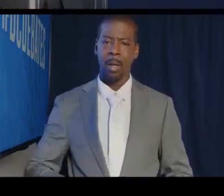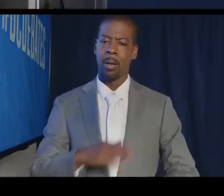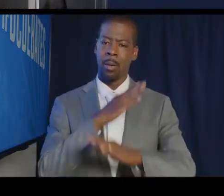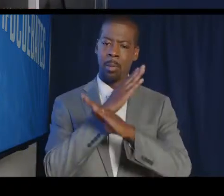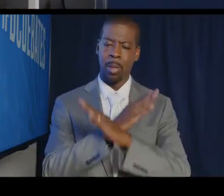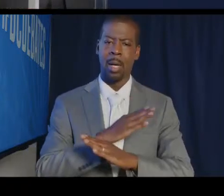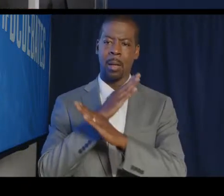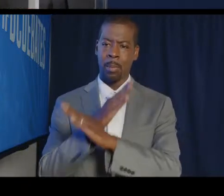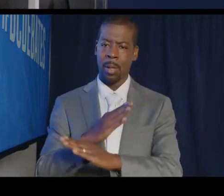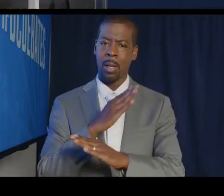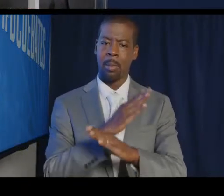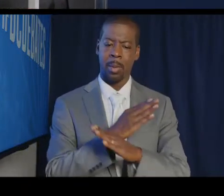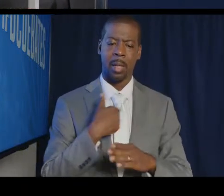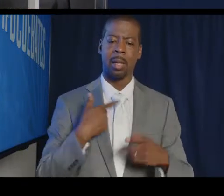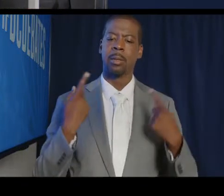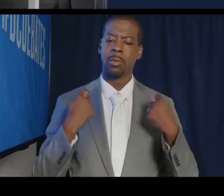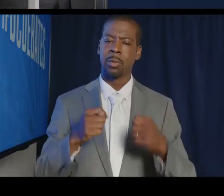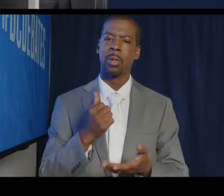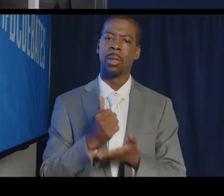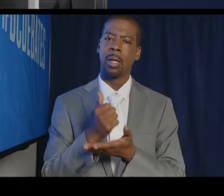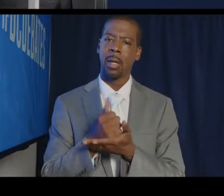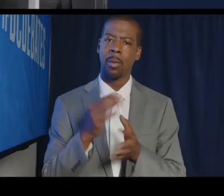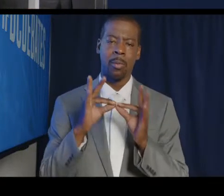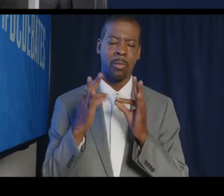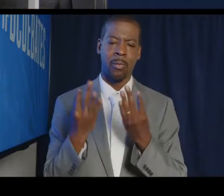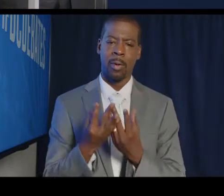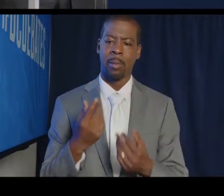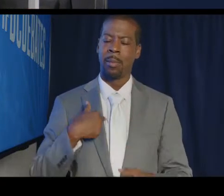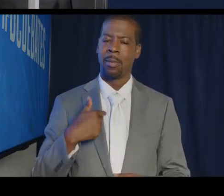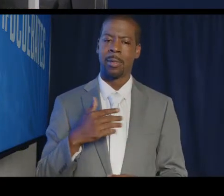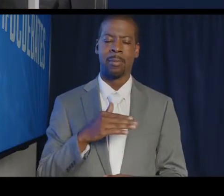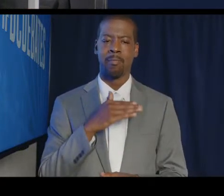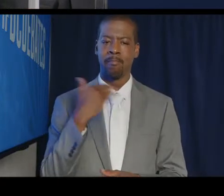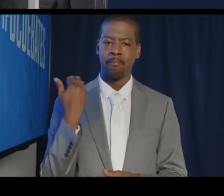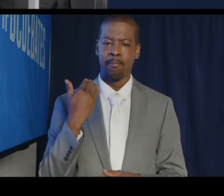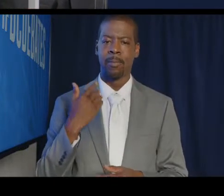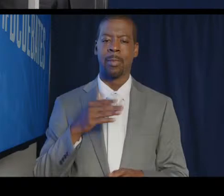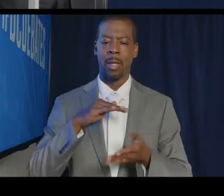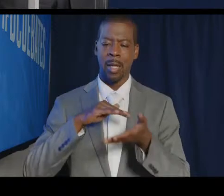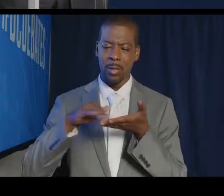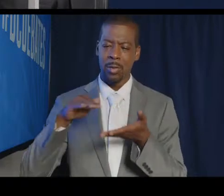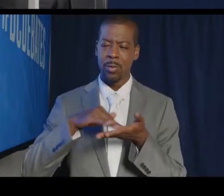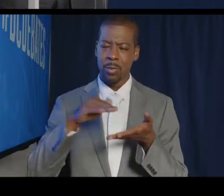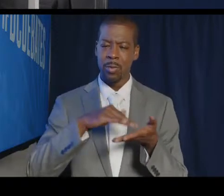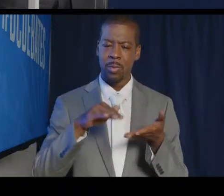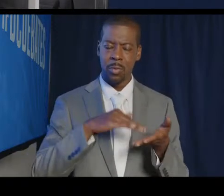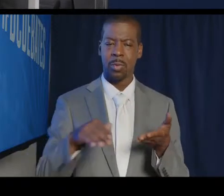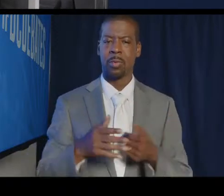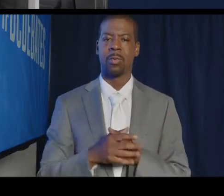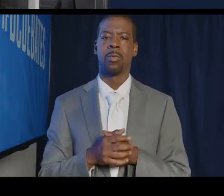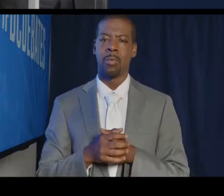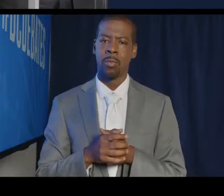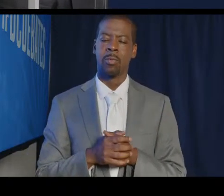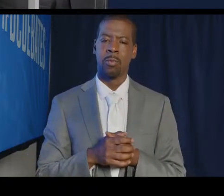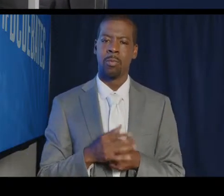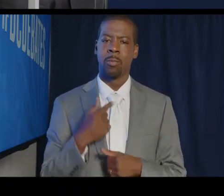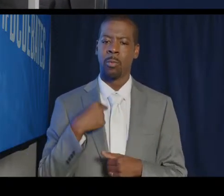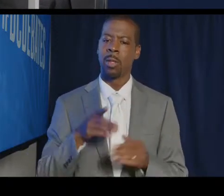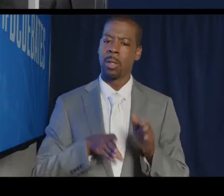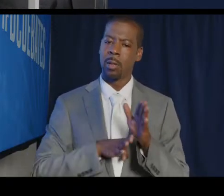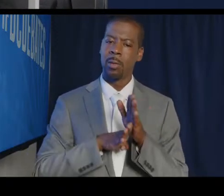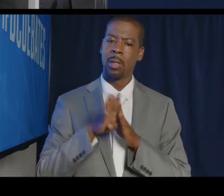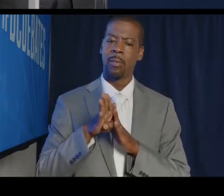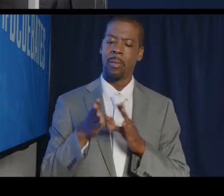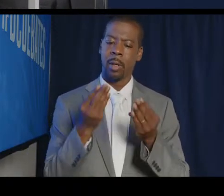trying to help families. We don't need any more excuses. We need action. That's what I've demanded from the council. We have developed solutions to